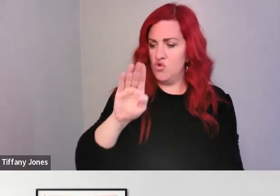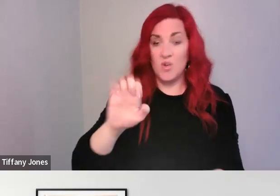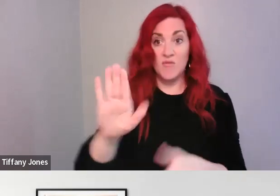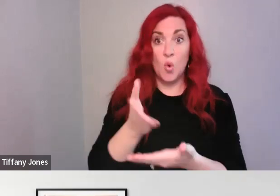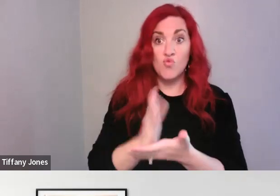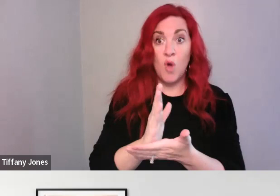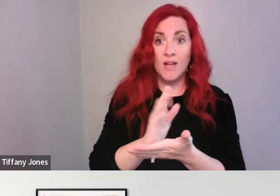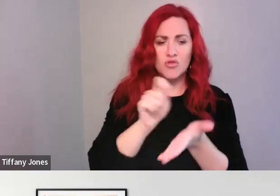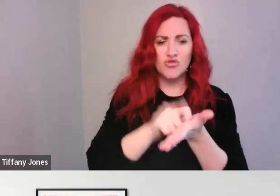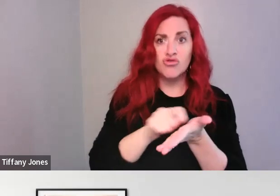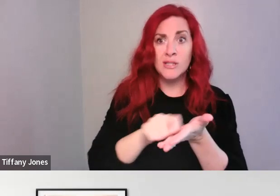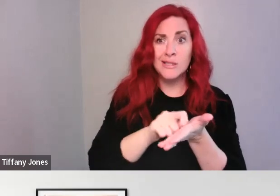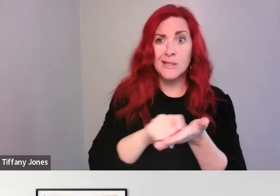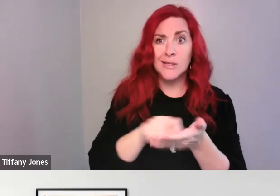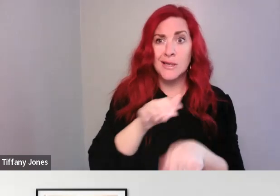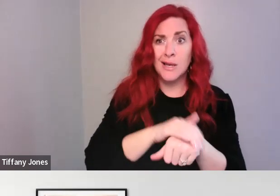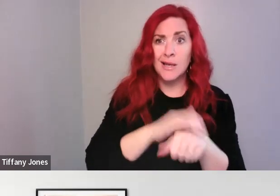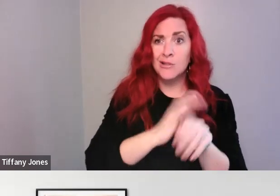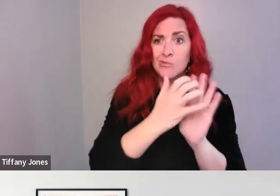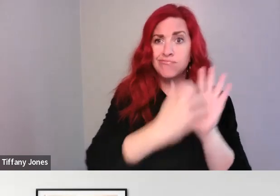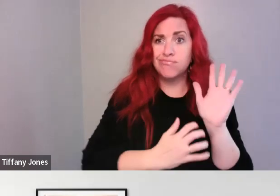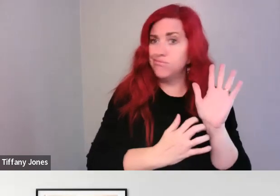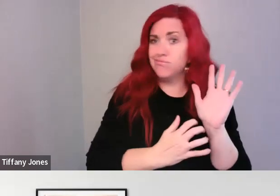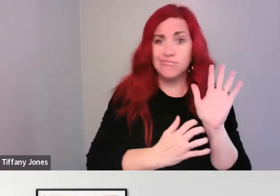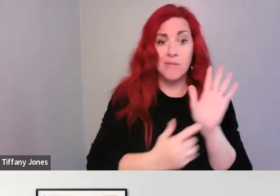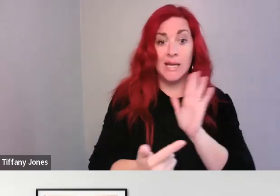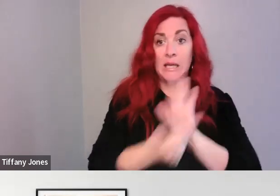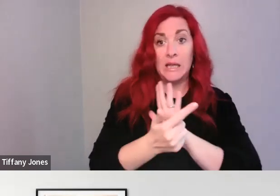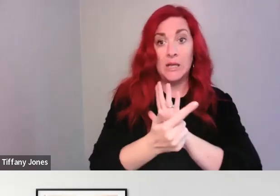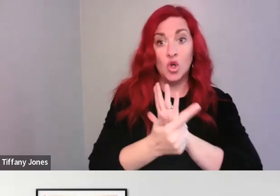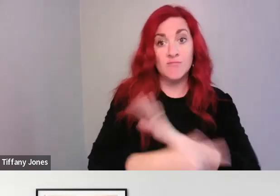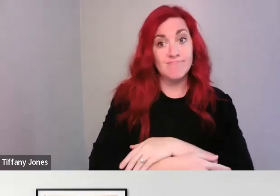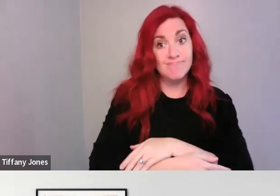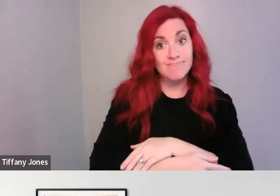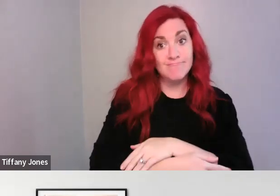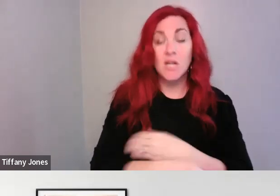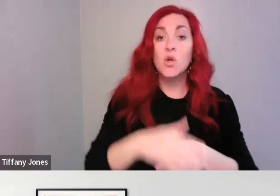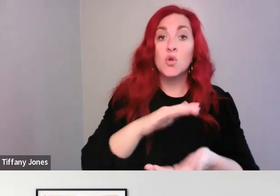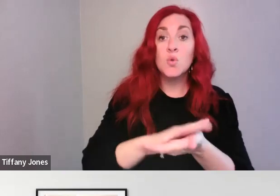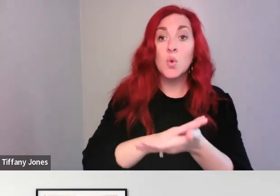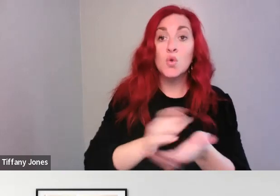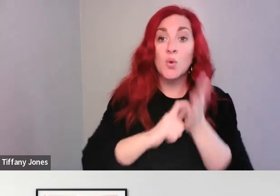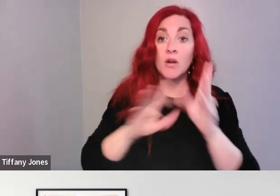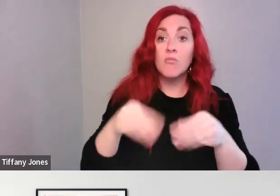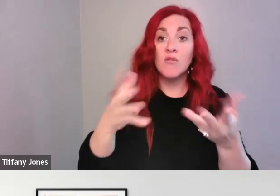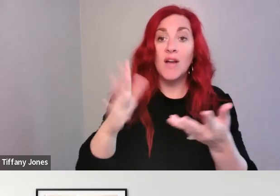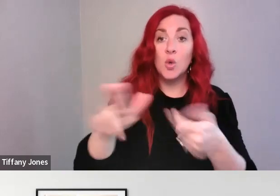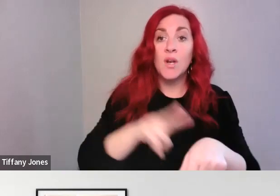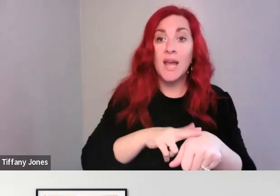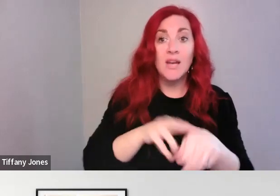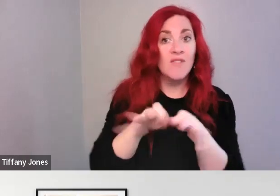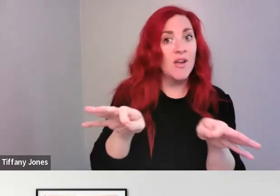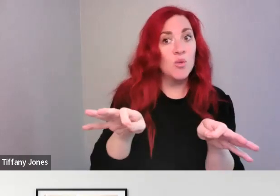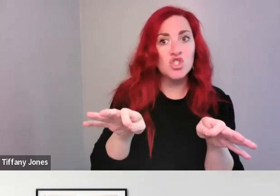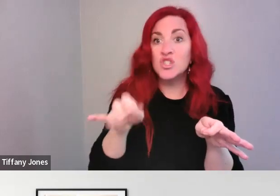rights in written English, that's illegal. The school is required to provide it to you in your native language. If they fail